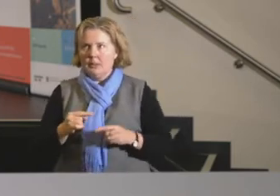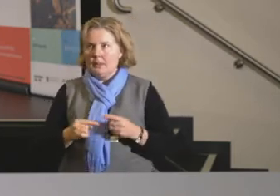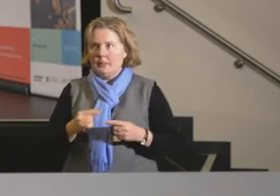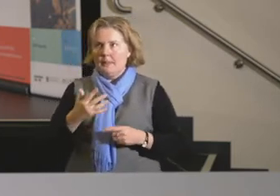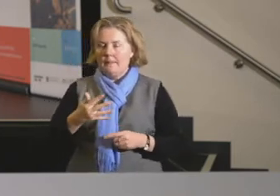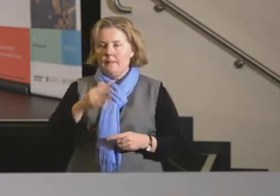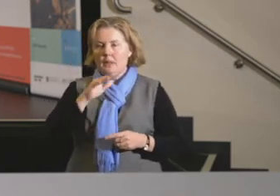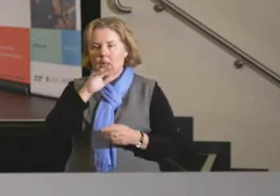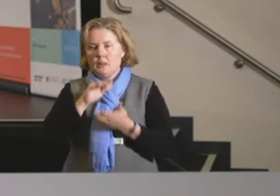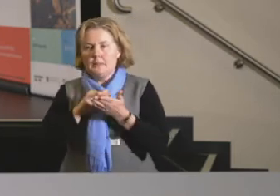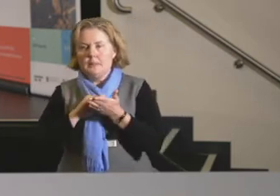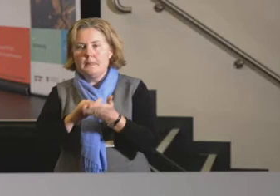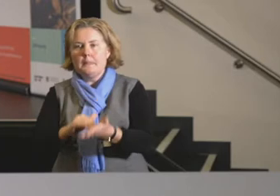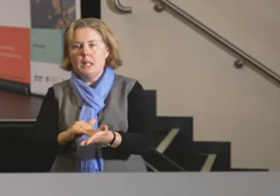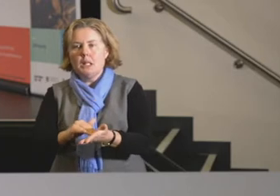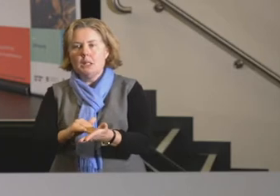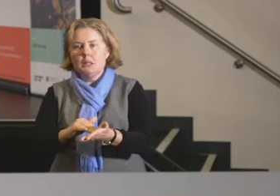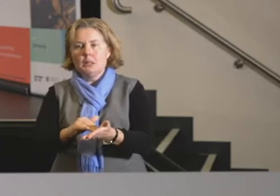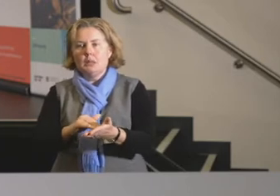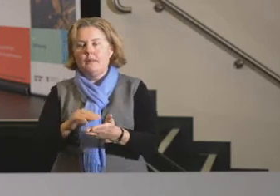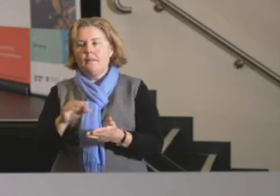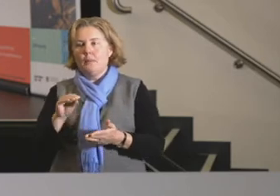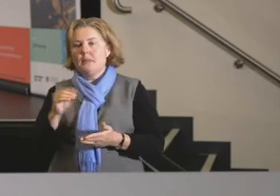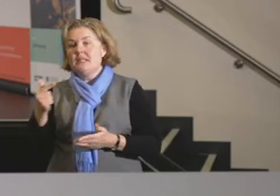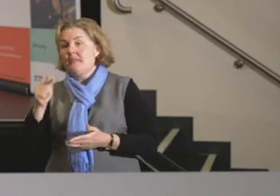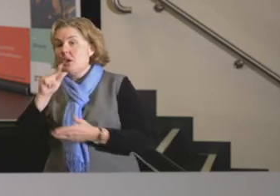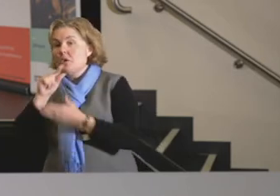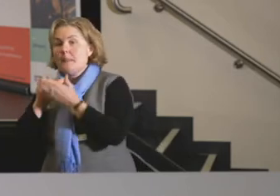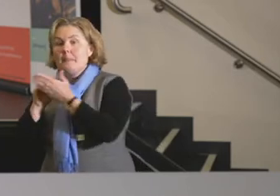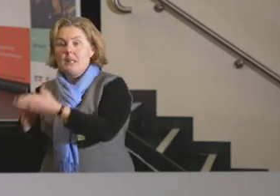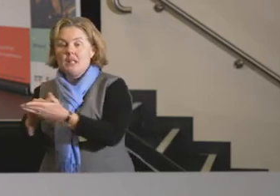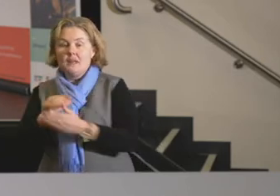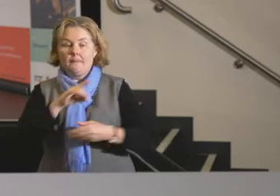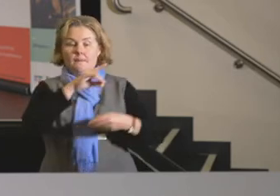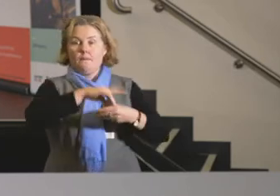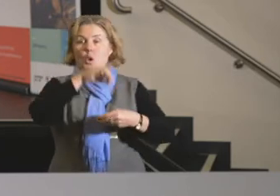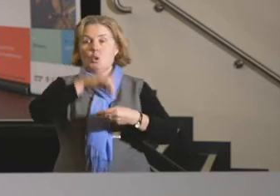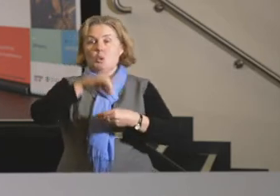500 million out of the 700 who voted in our election,